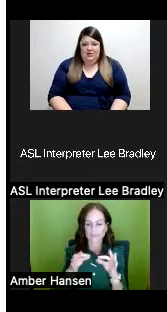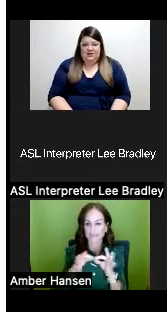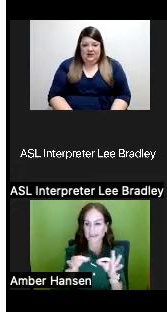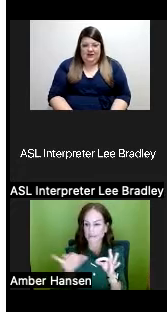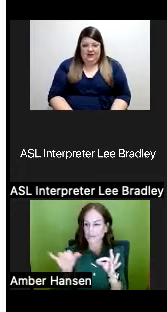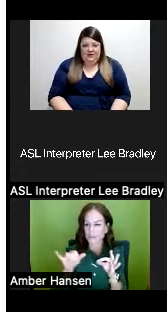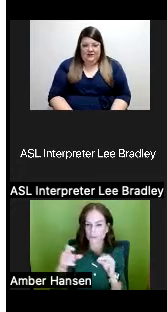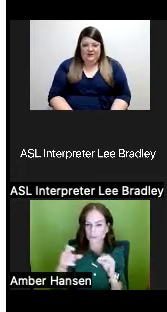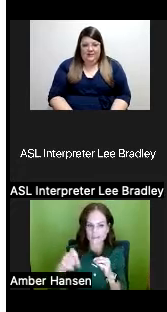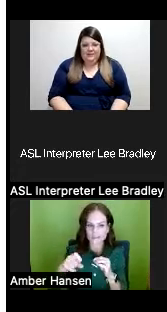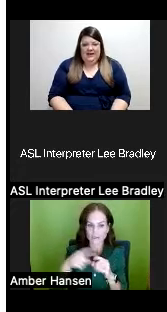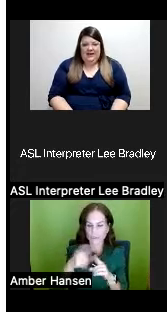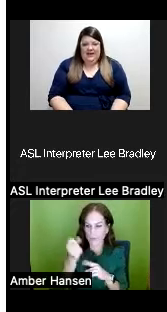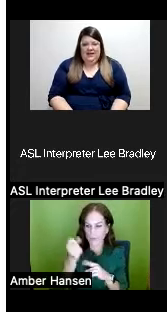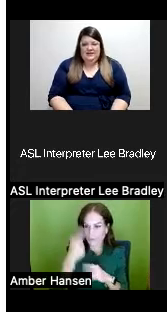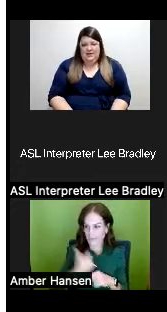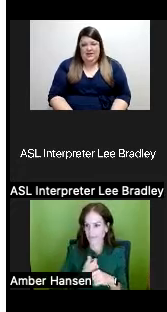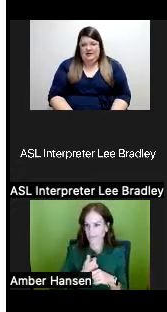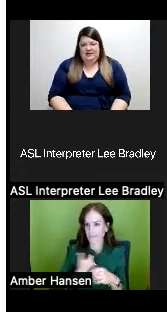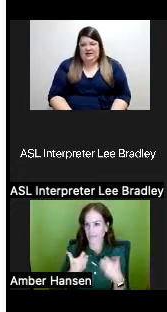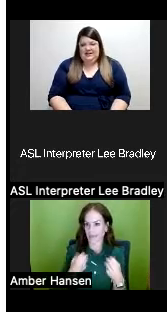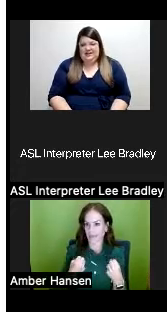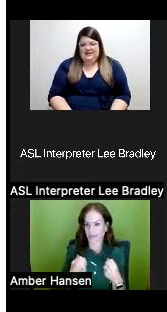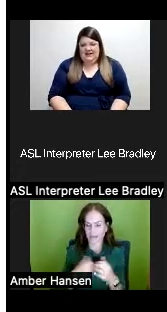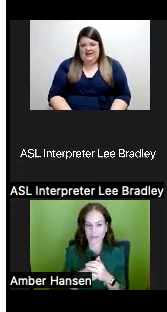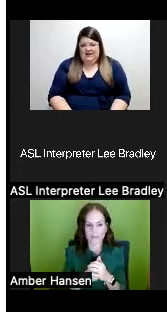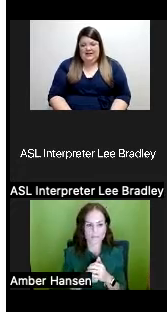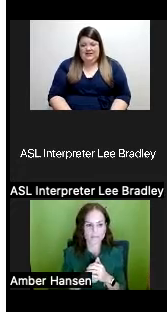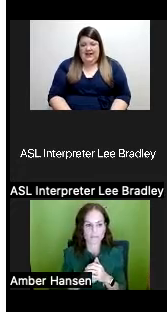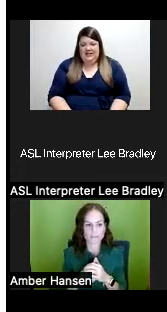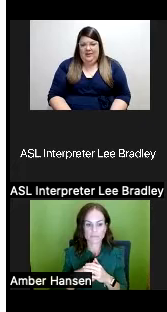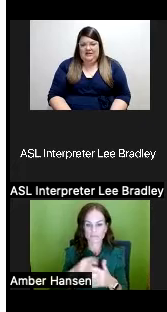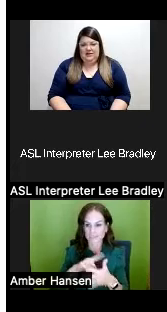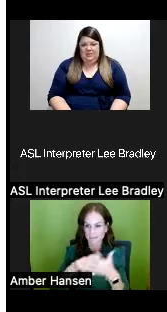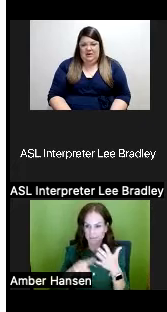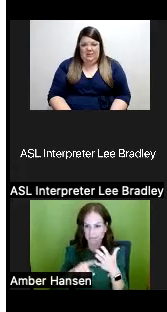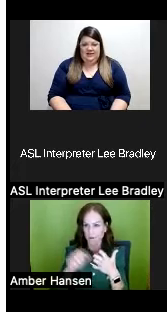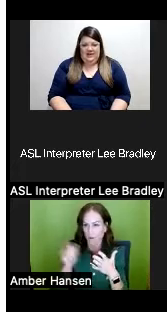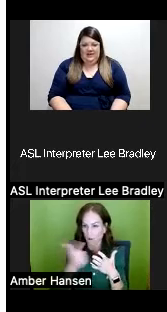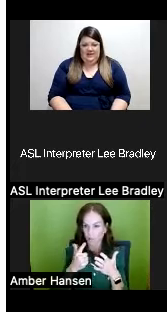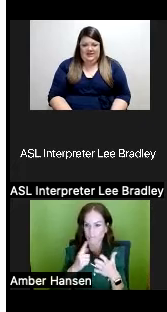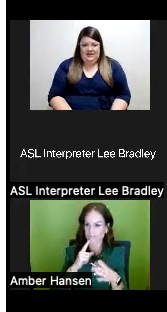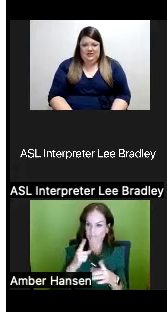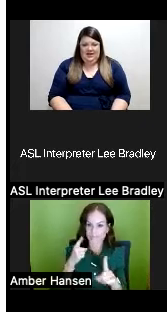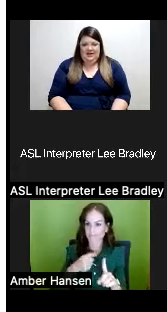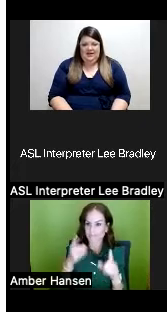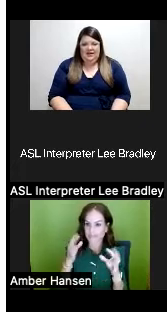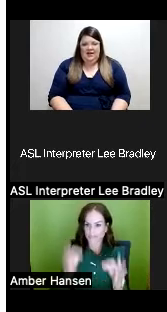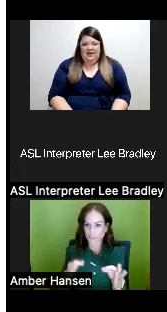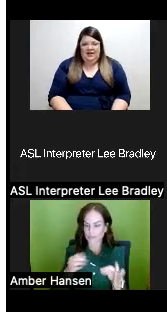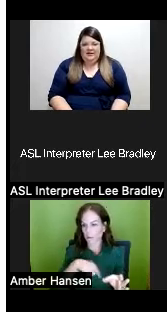social emotional health. It also is necessary to have proper mental health and intellectual